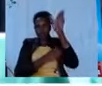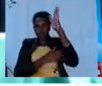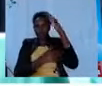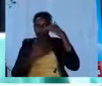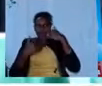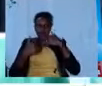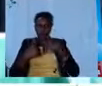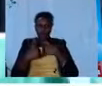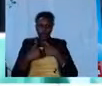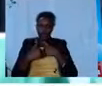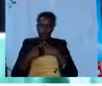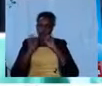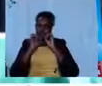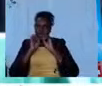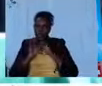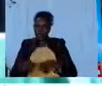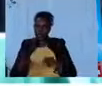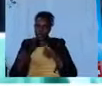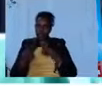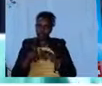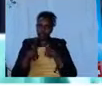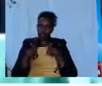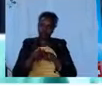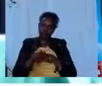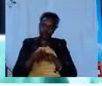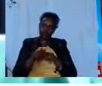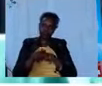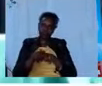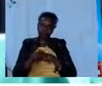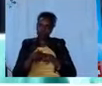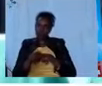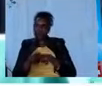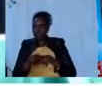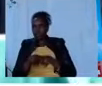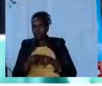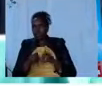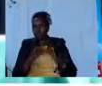kama wewe. Hakuna